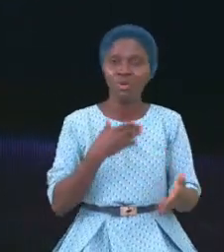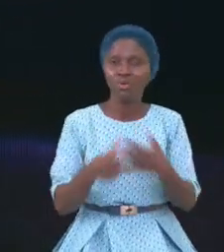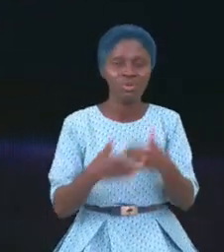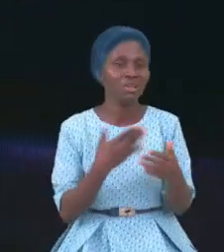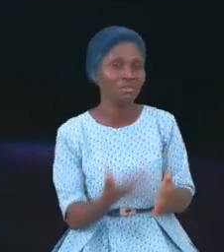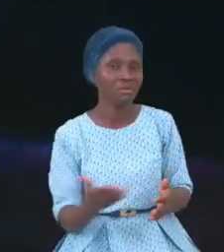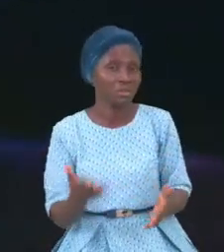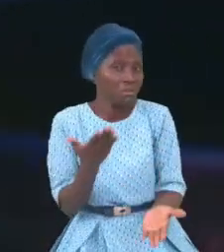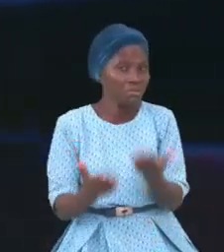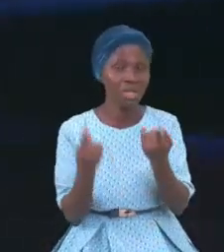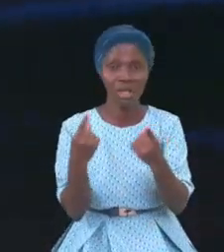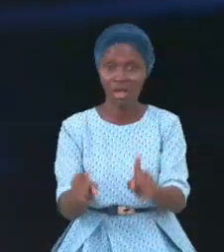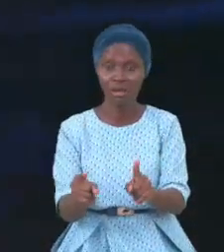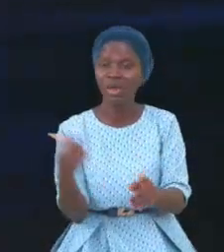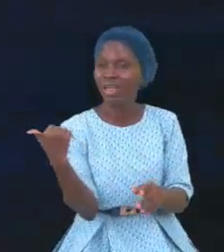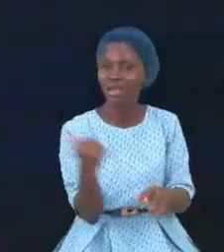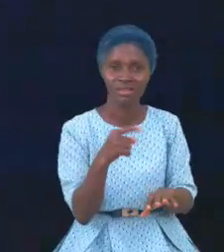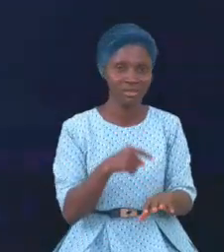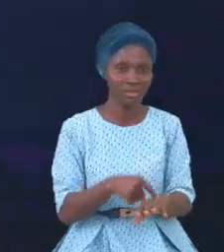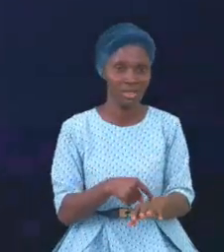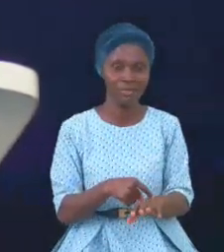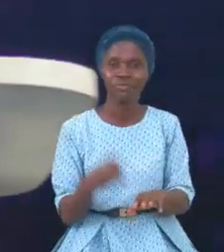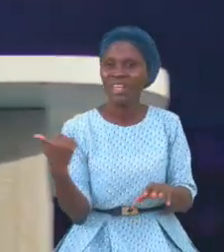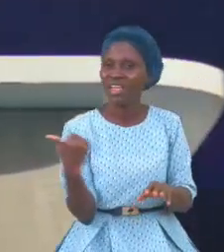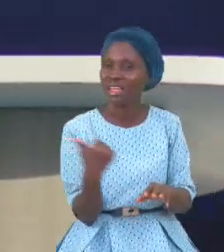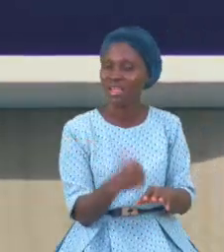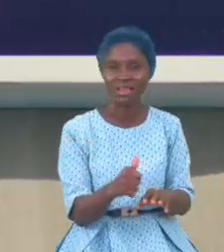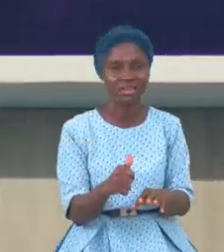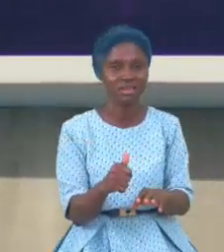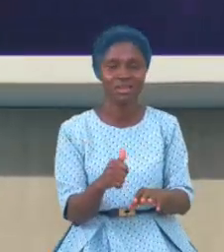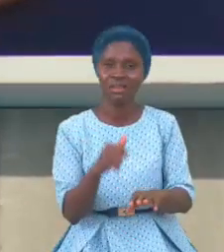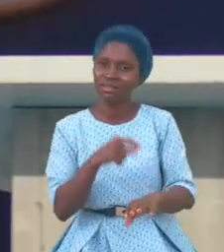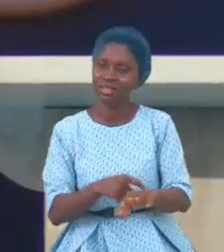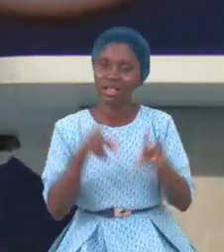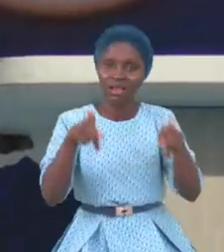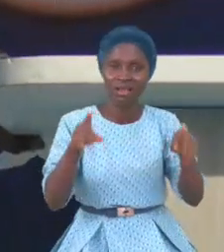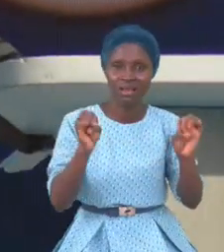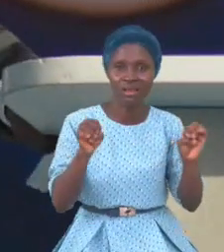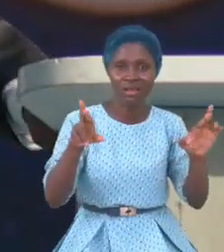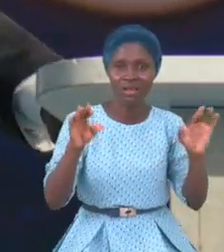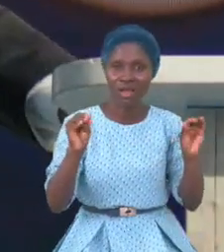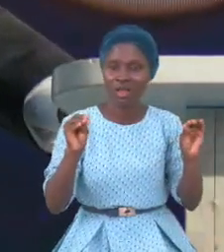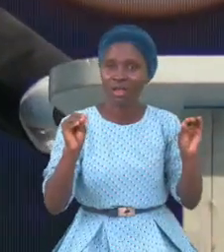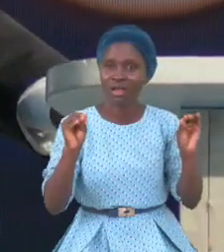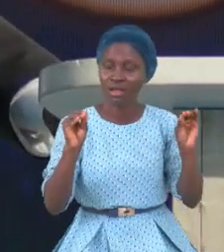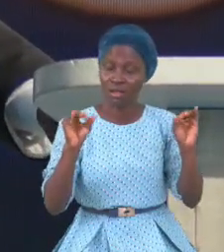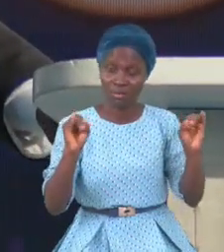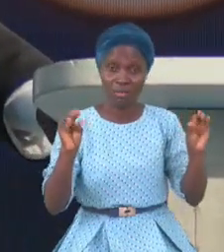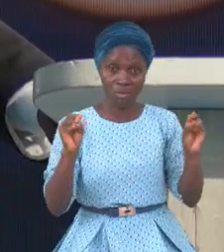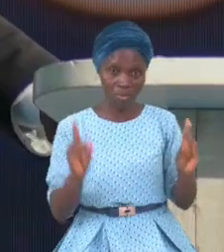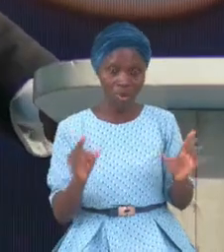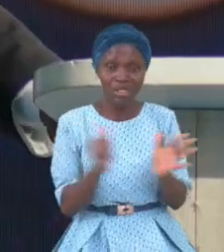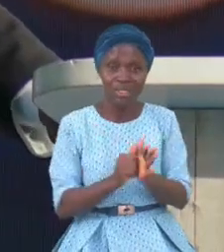be happening, any time, any period, that consecration is still